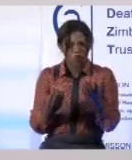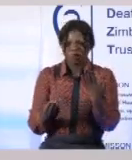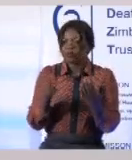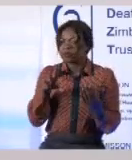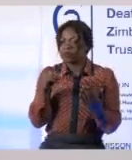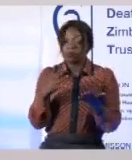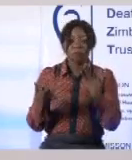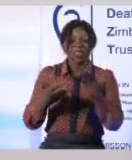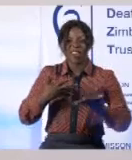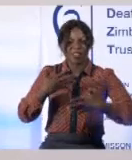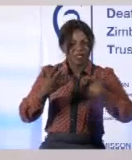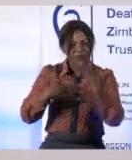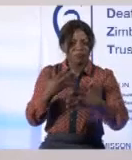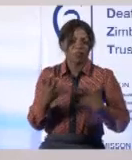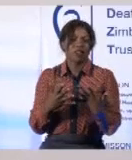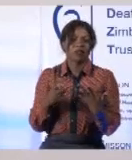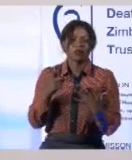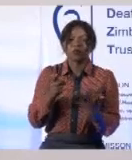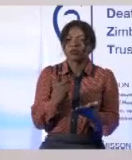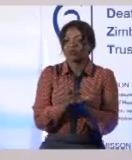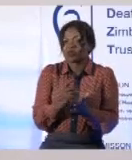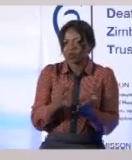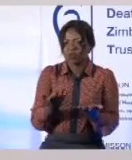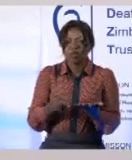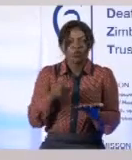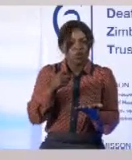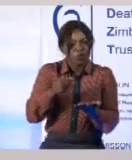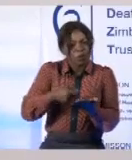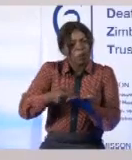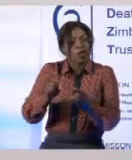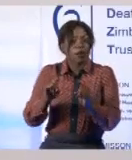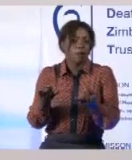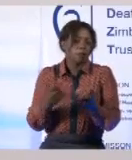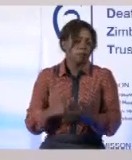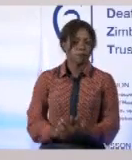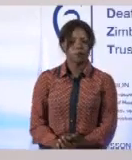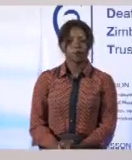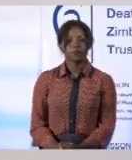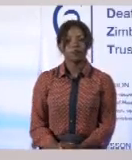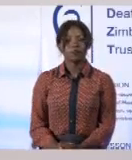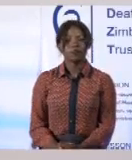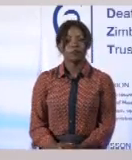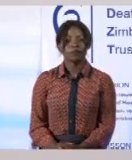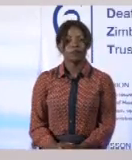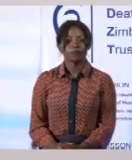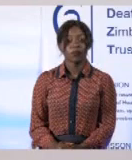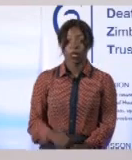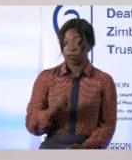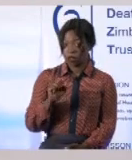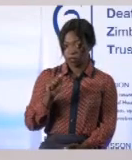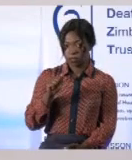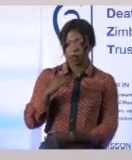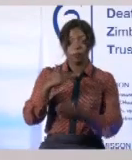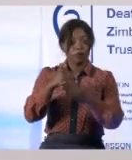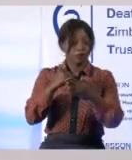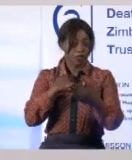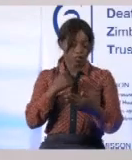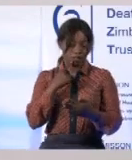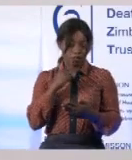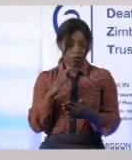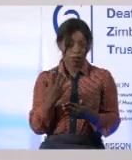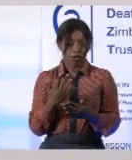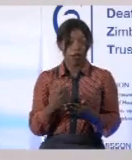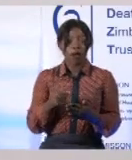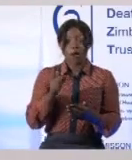four things that you have different clients for? Okay, yes, for as I said before, the first one was for my school